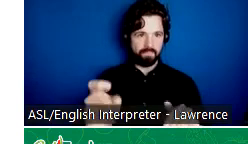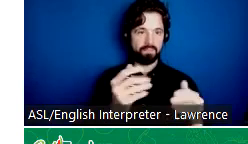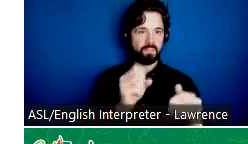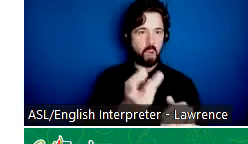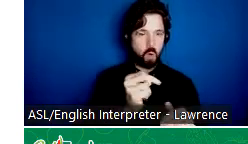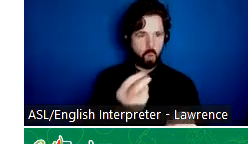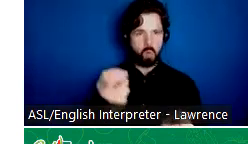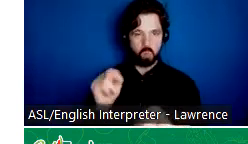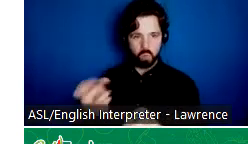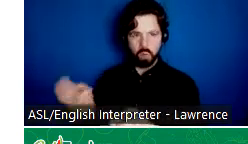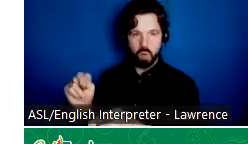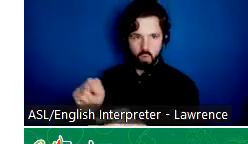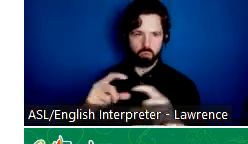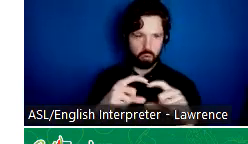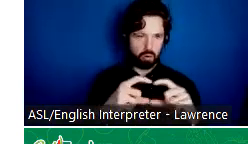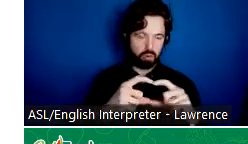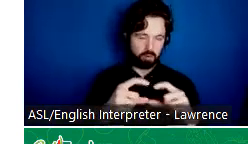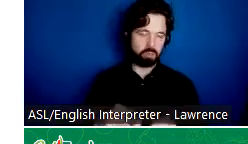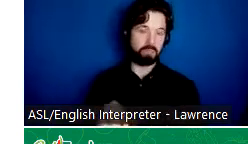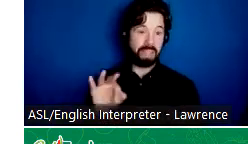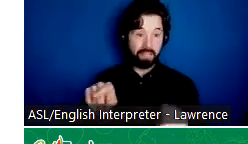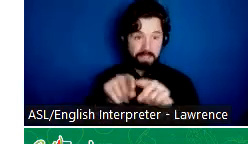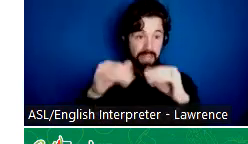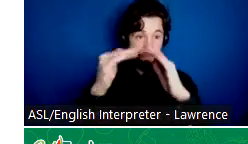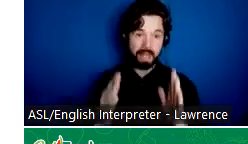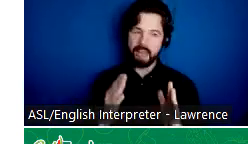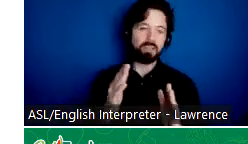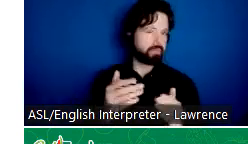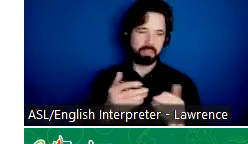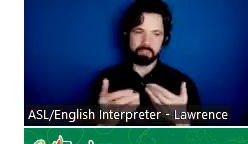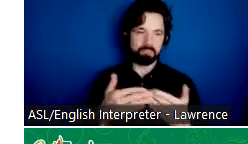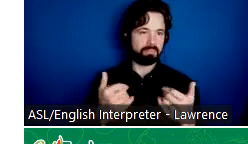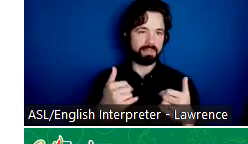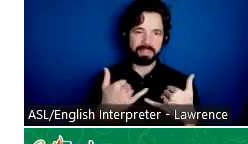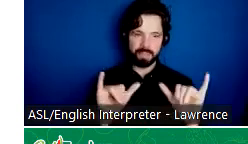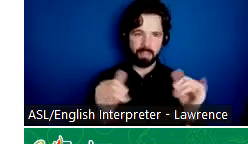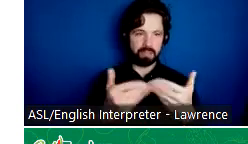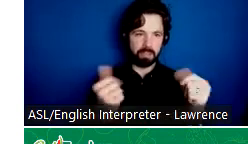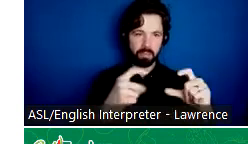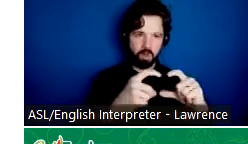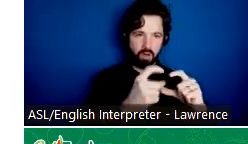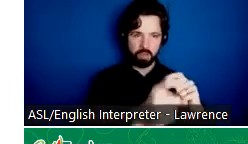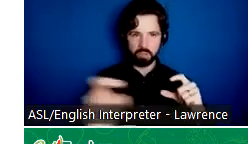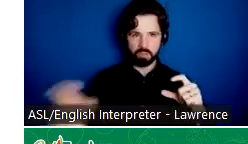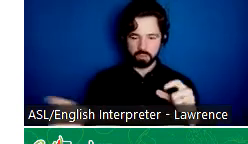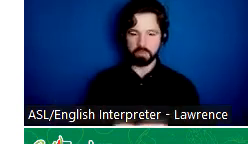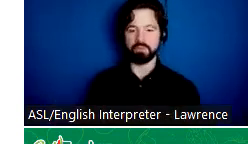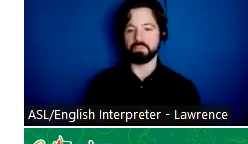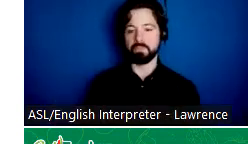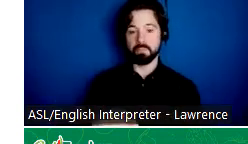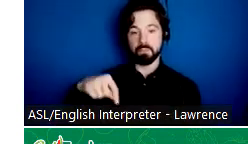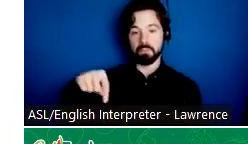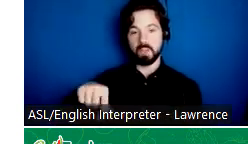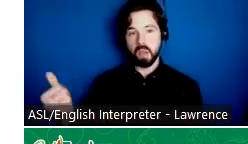household. And then after that, it's about the slides. So again, yes, they will be shared, and they're also